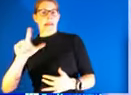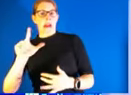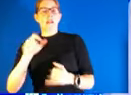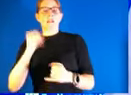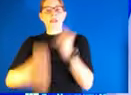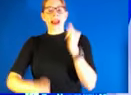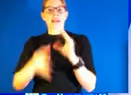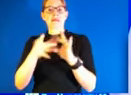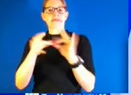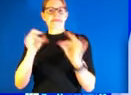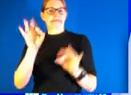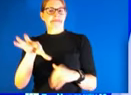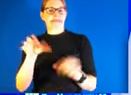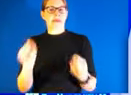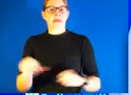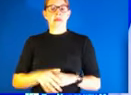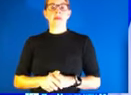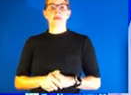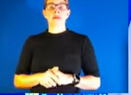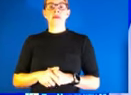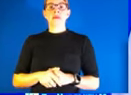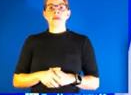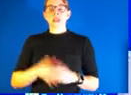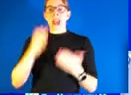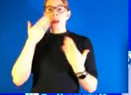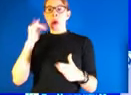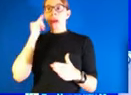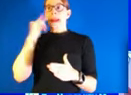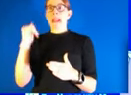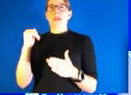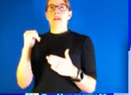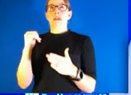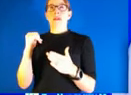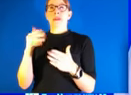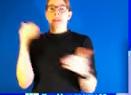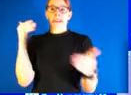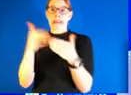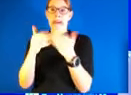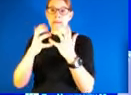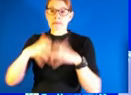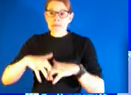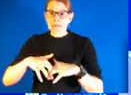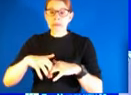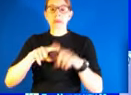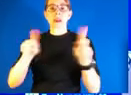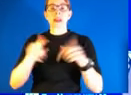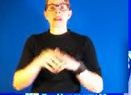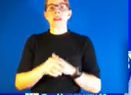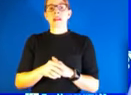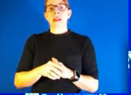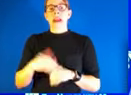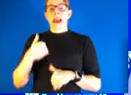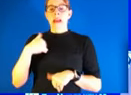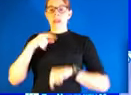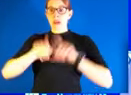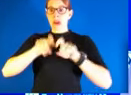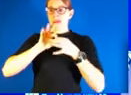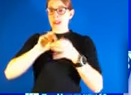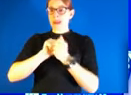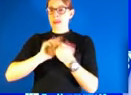know, I don't know that we're on the brink of collapse. I think certainly we have questions when we talk about medical